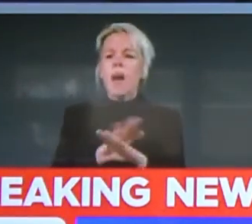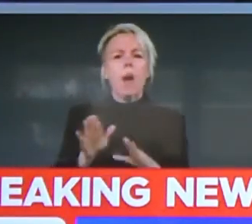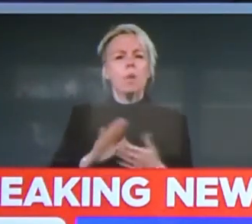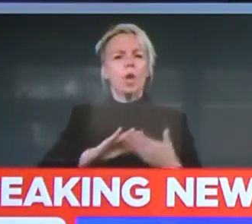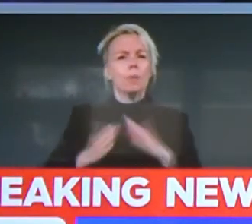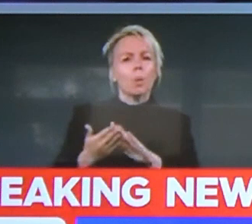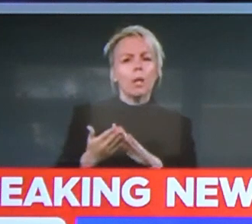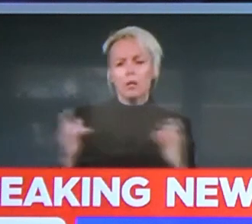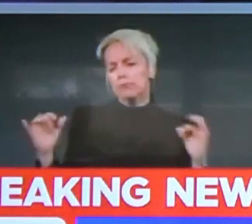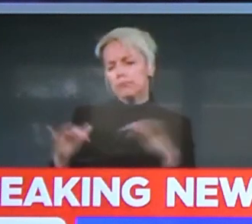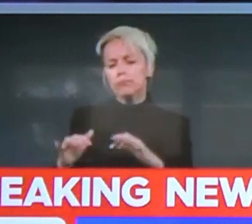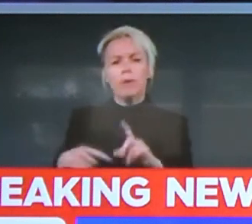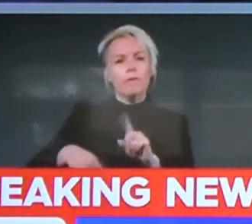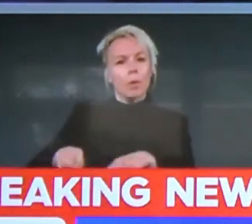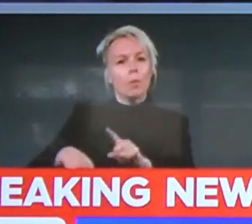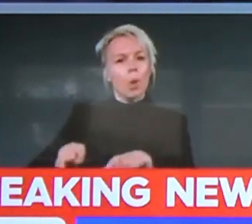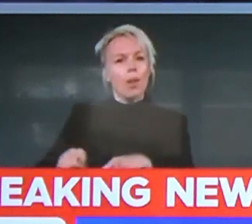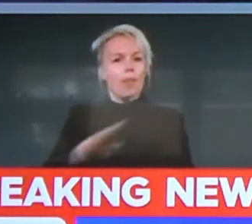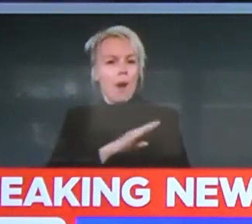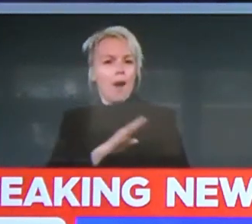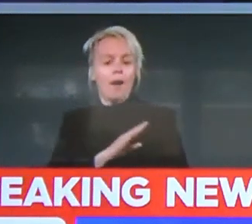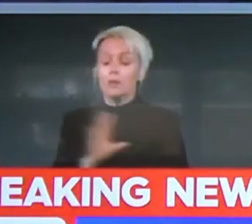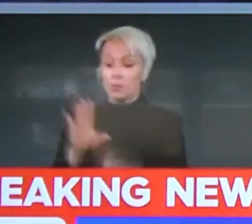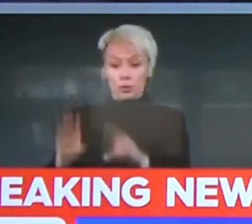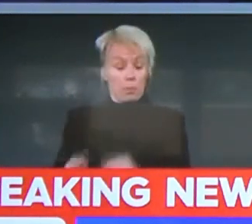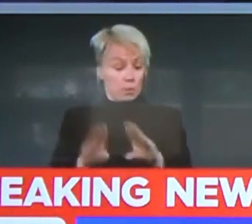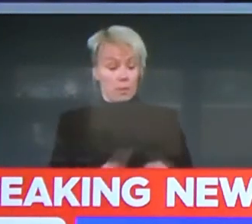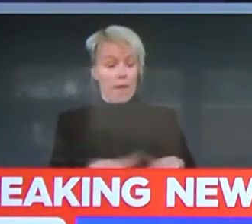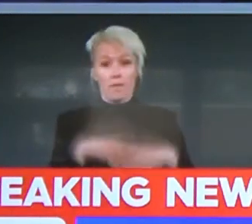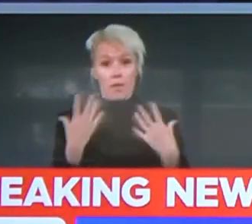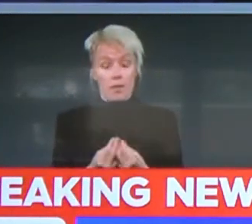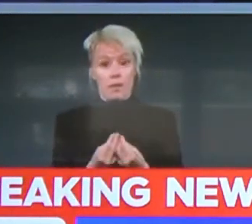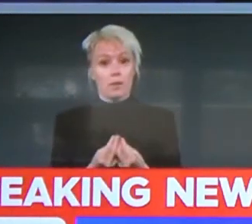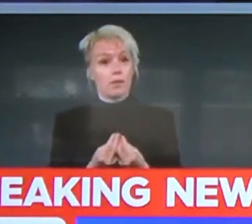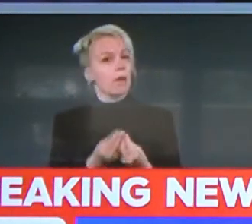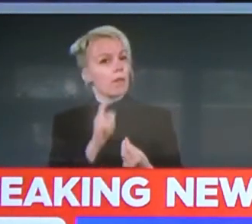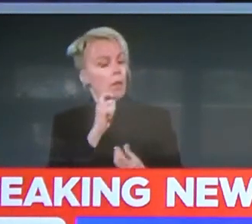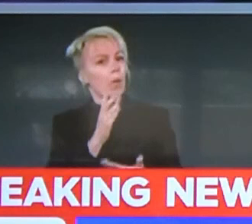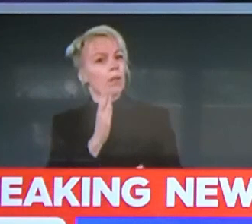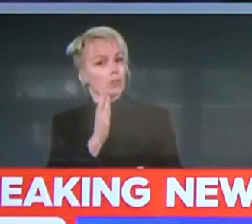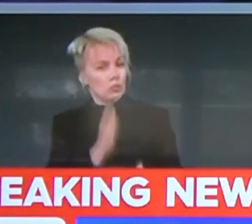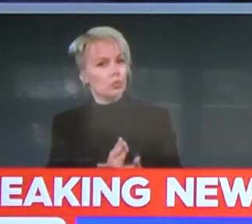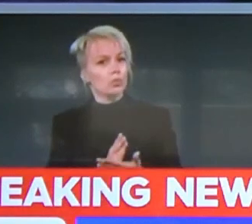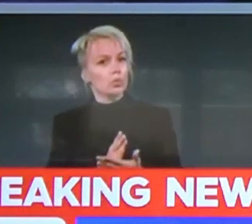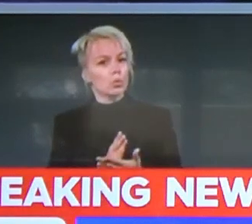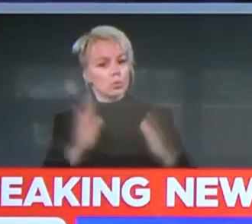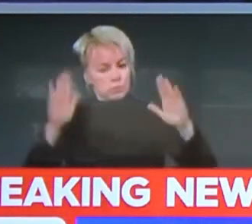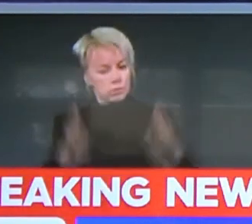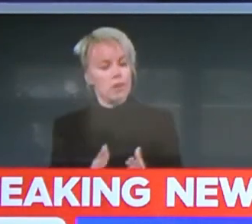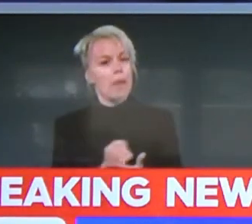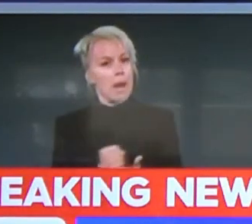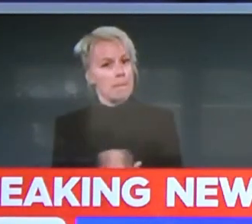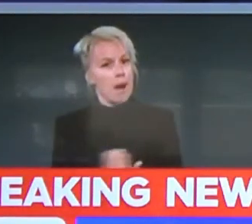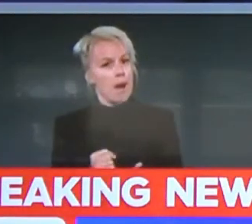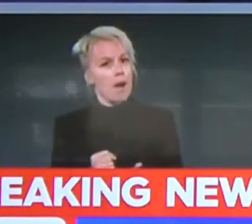on a Sunday afternoon in the park and things like this, stopping all those things, we believe will have a really significant impact, we would hope,